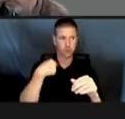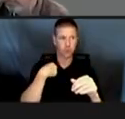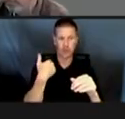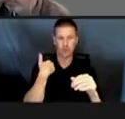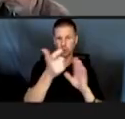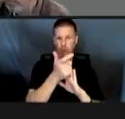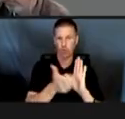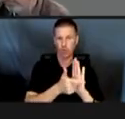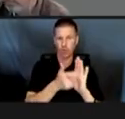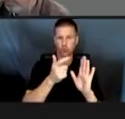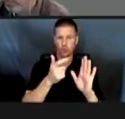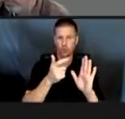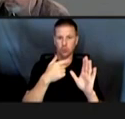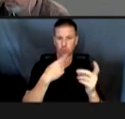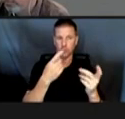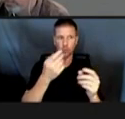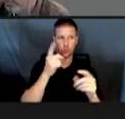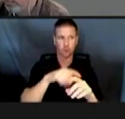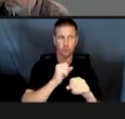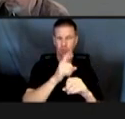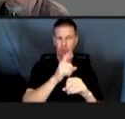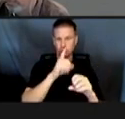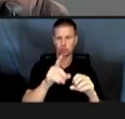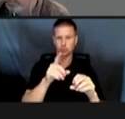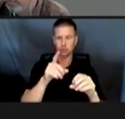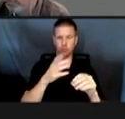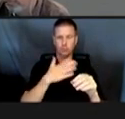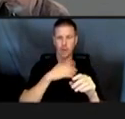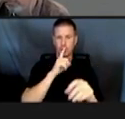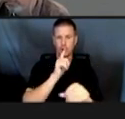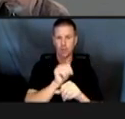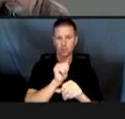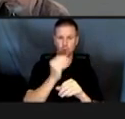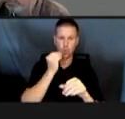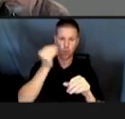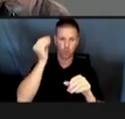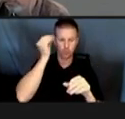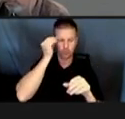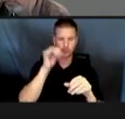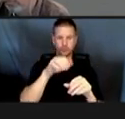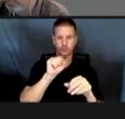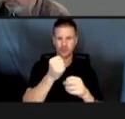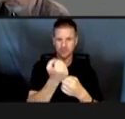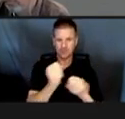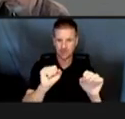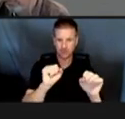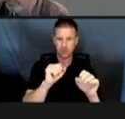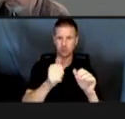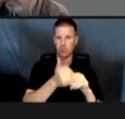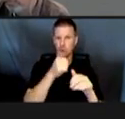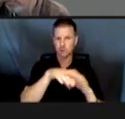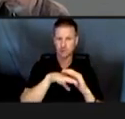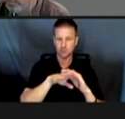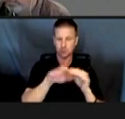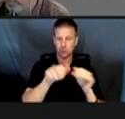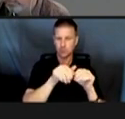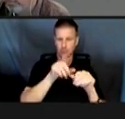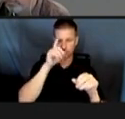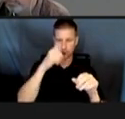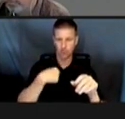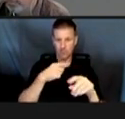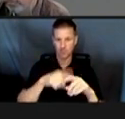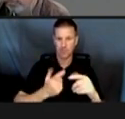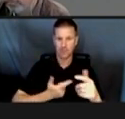laws that we do is to make sure that my actual home is the safest, most accessible space for me to